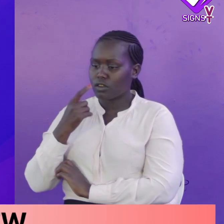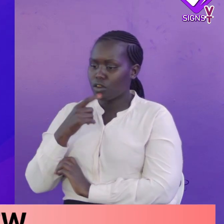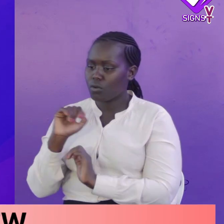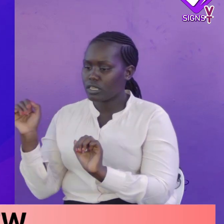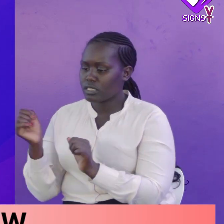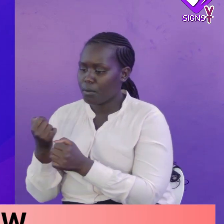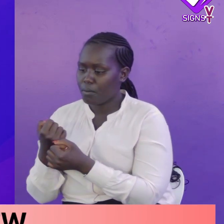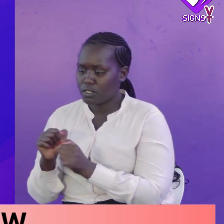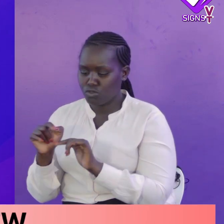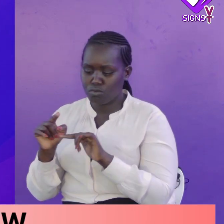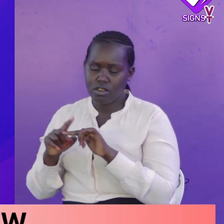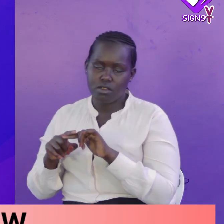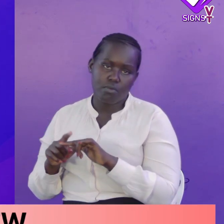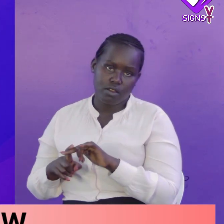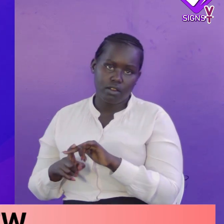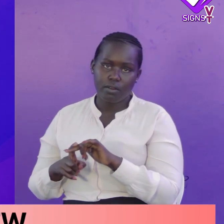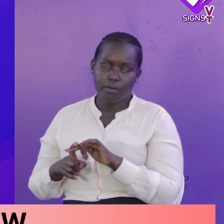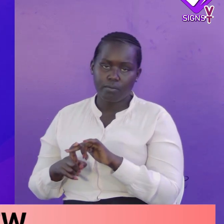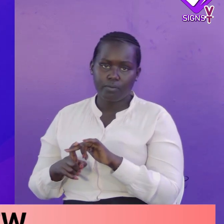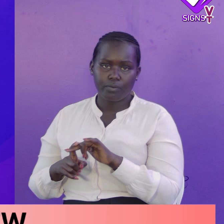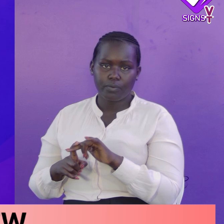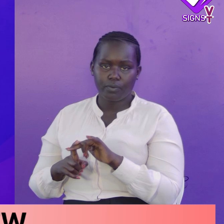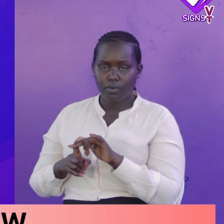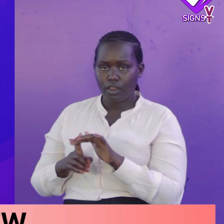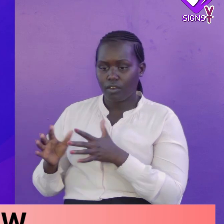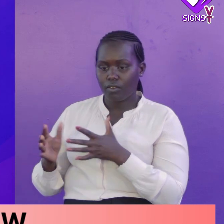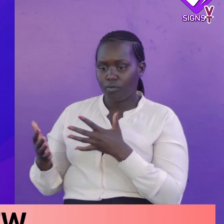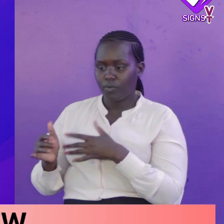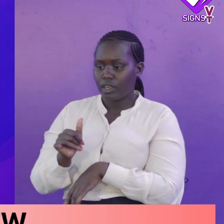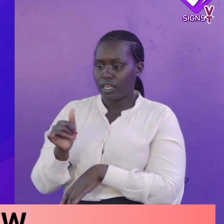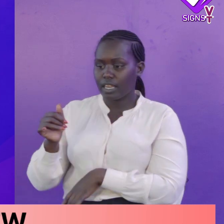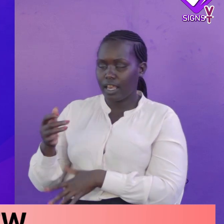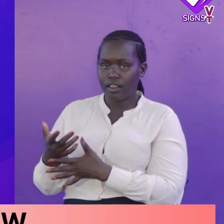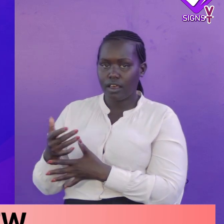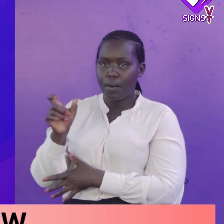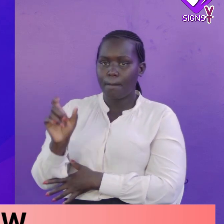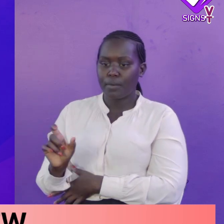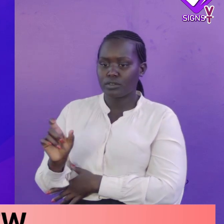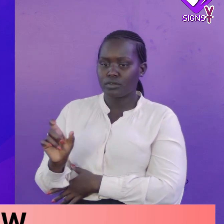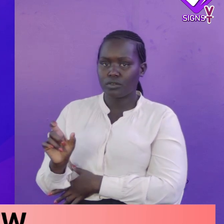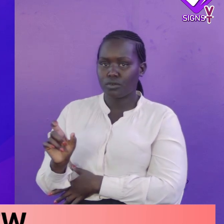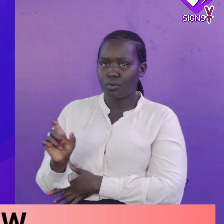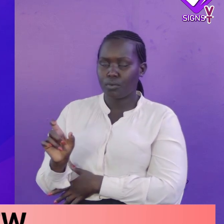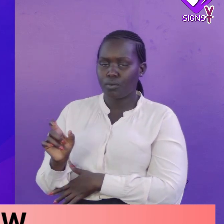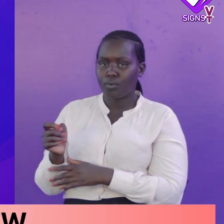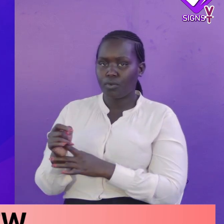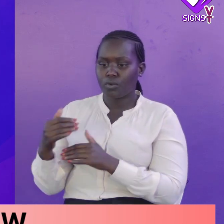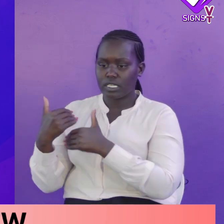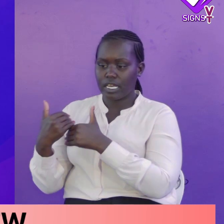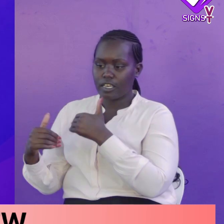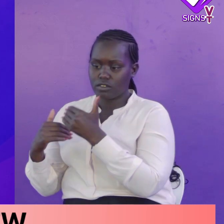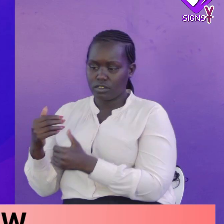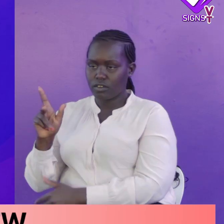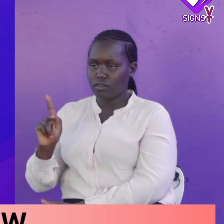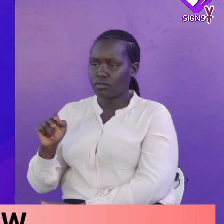be depended on. Yeah. Although the other star who was signed from Wolves was injured. Cunha